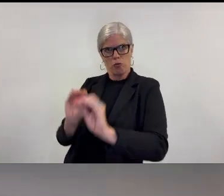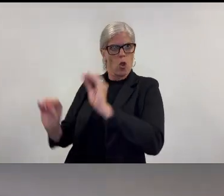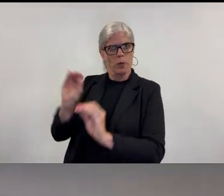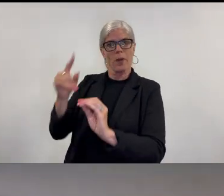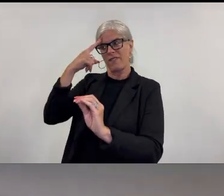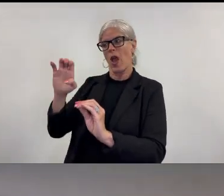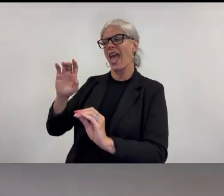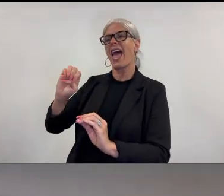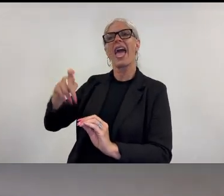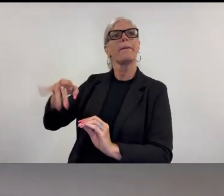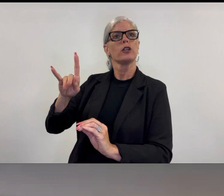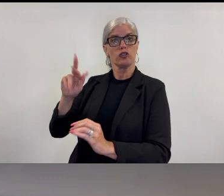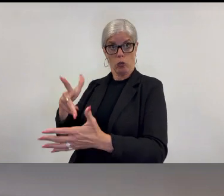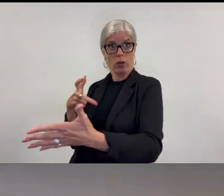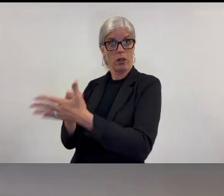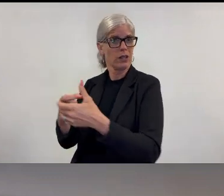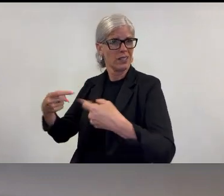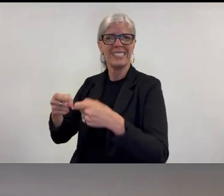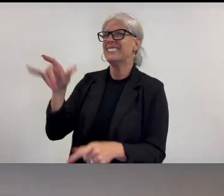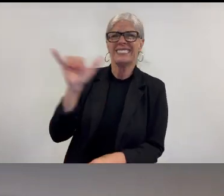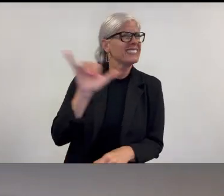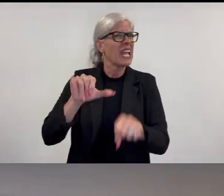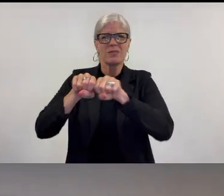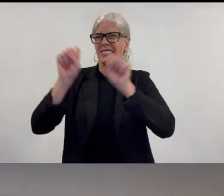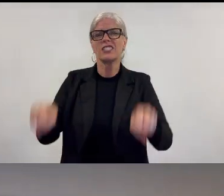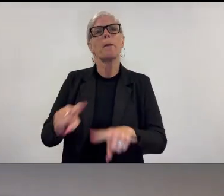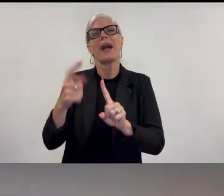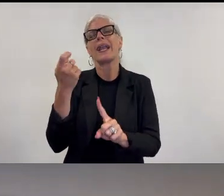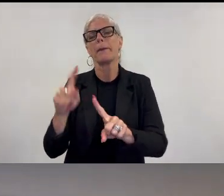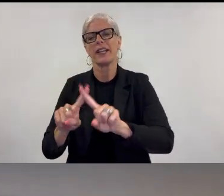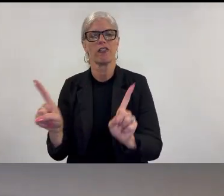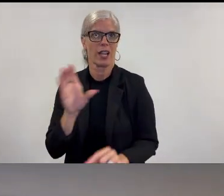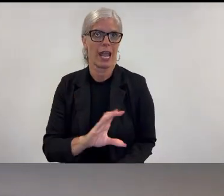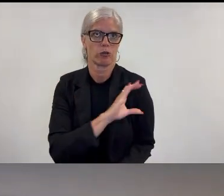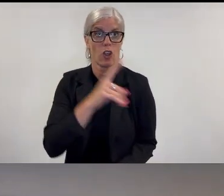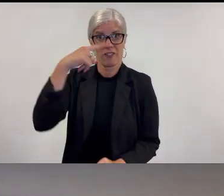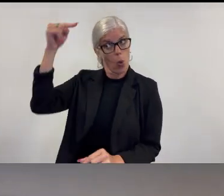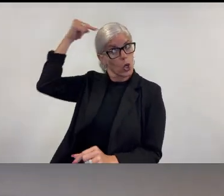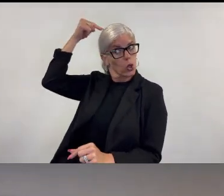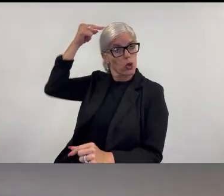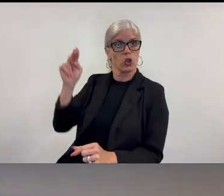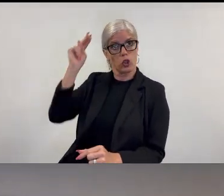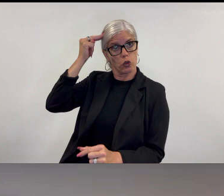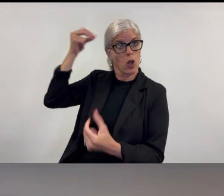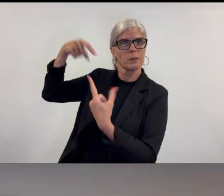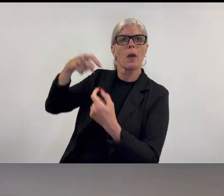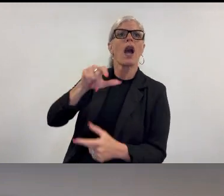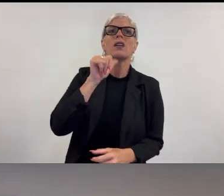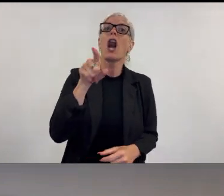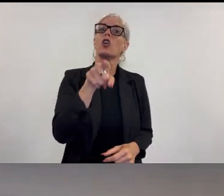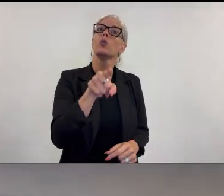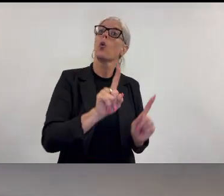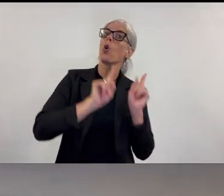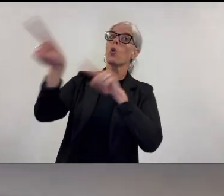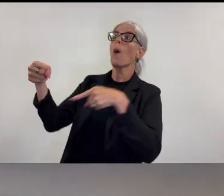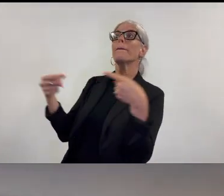system, but it's completely different characteristic of the neural stimulation. So don't go to the pain management